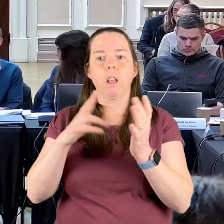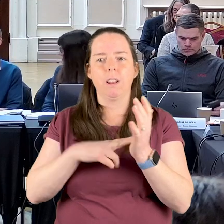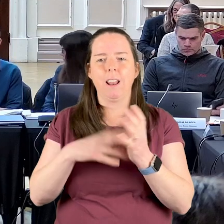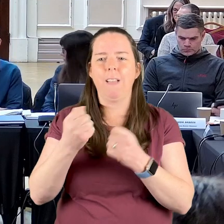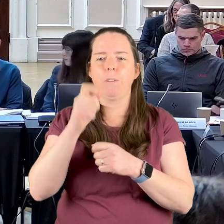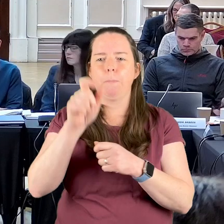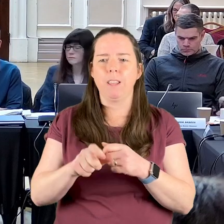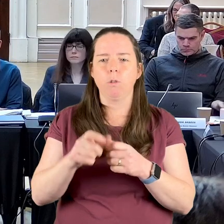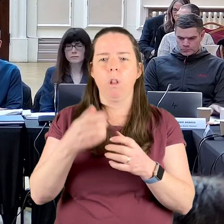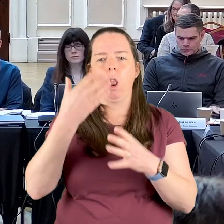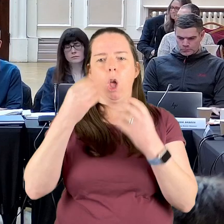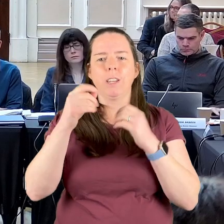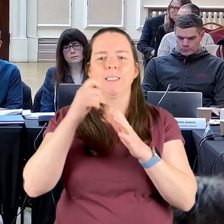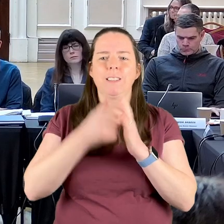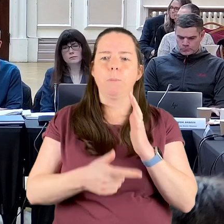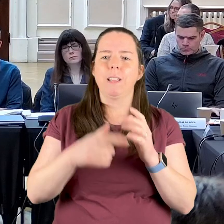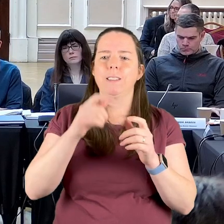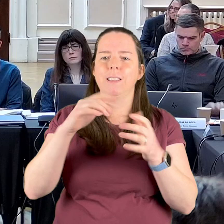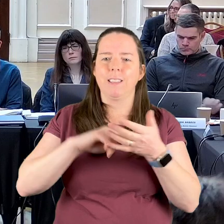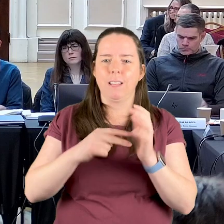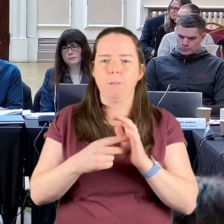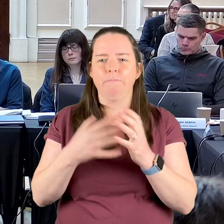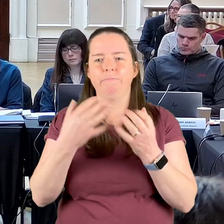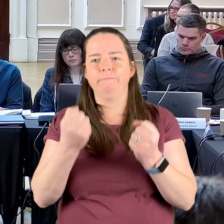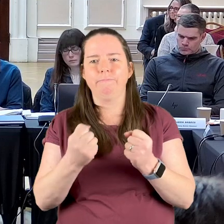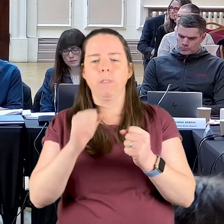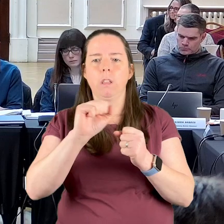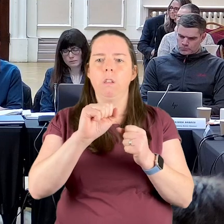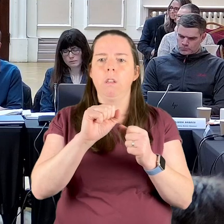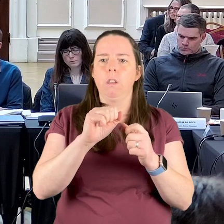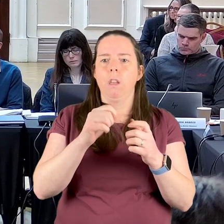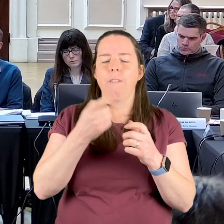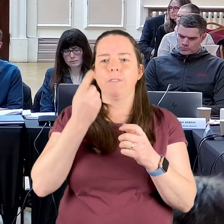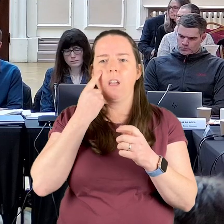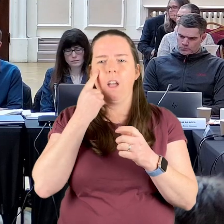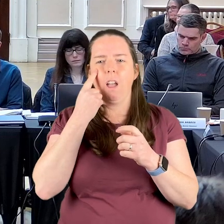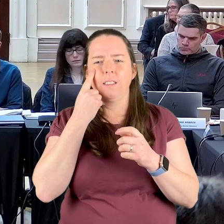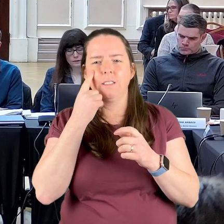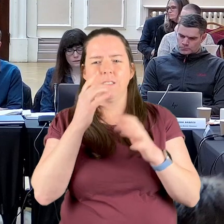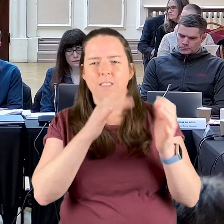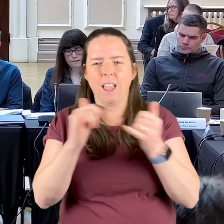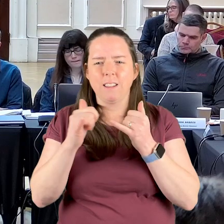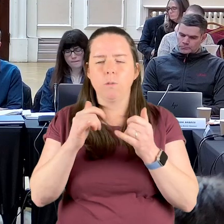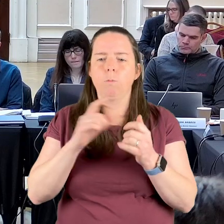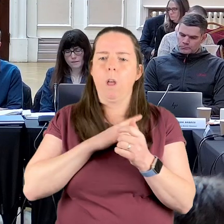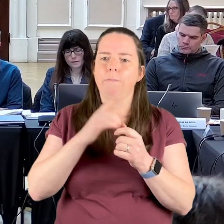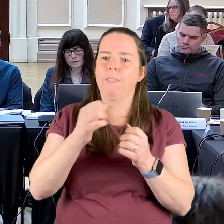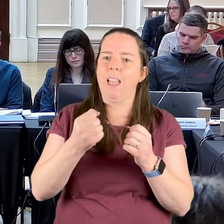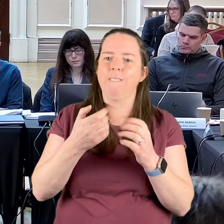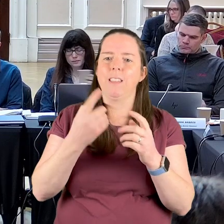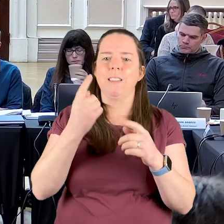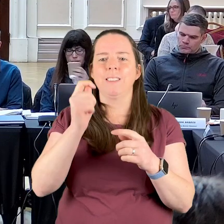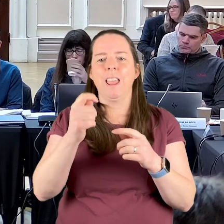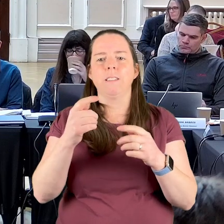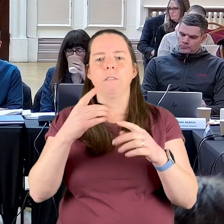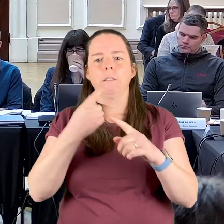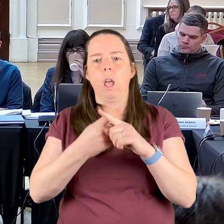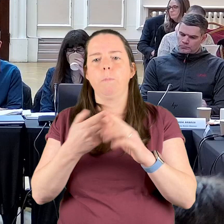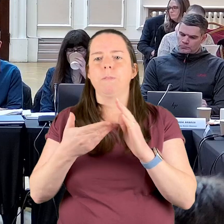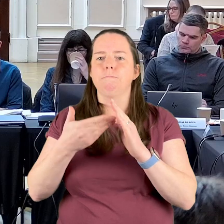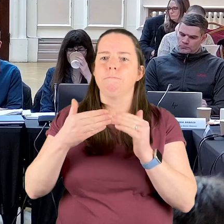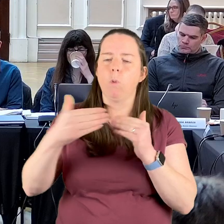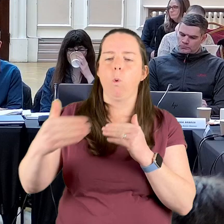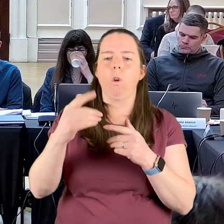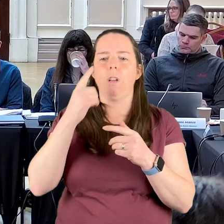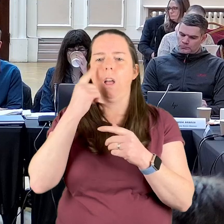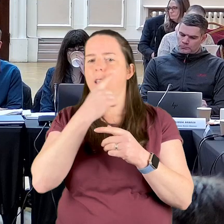learning disability scheme that give extra time for patients with learning disability to have their eye test, because they do have 10 times more eye problems